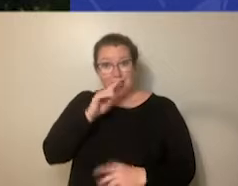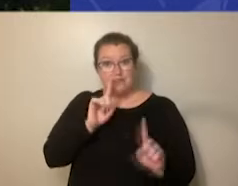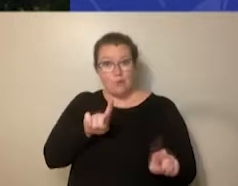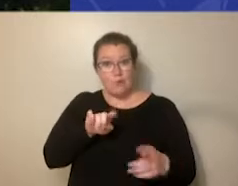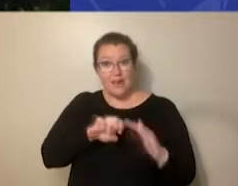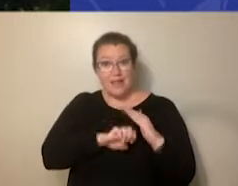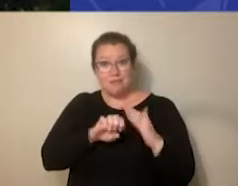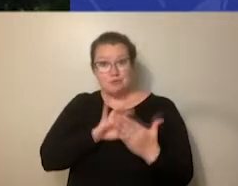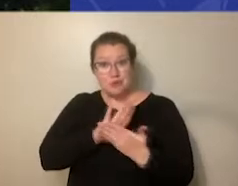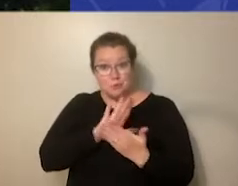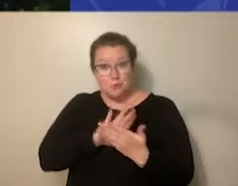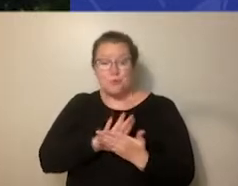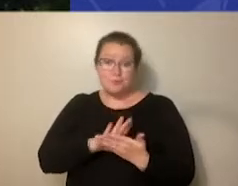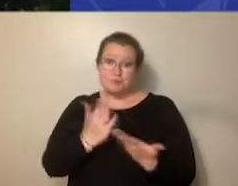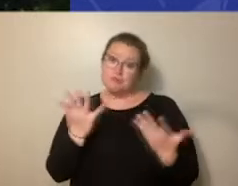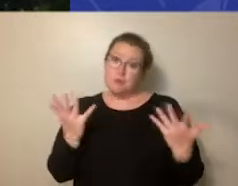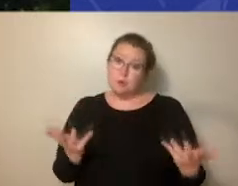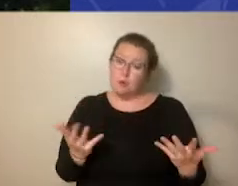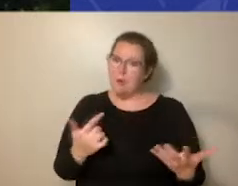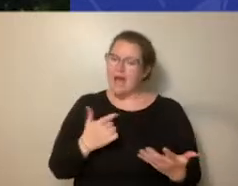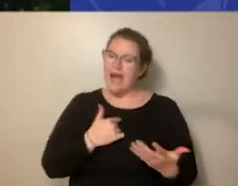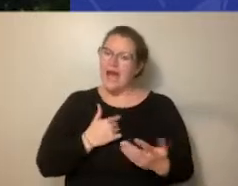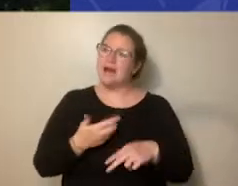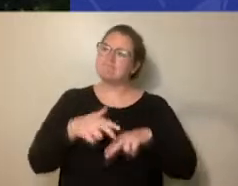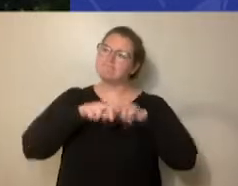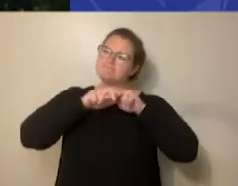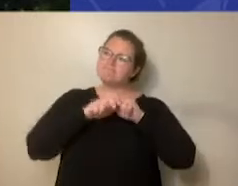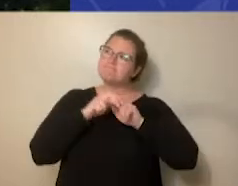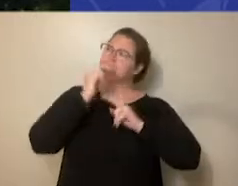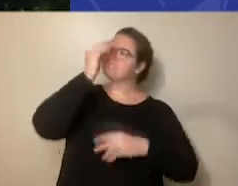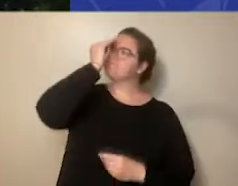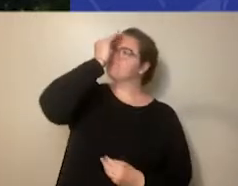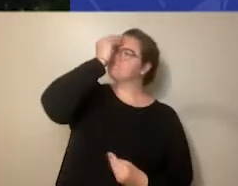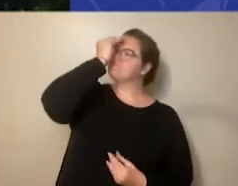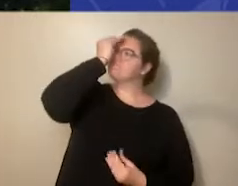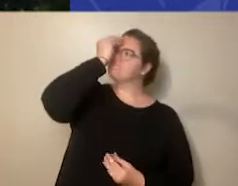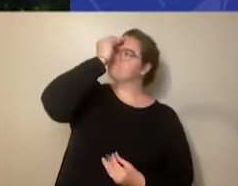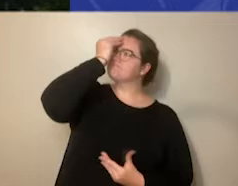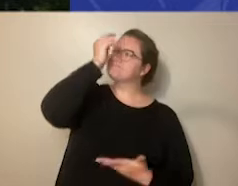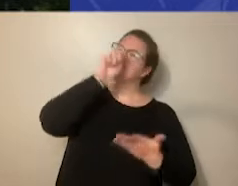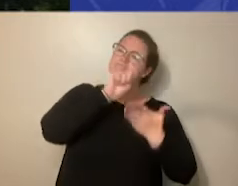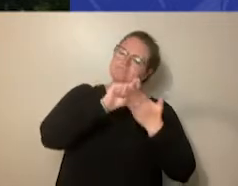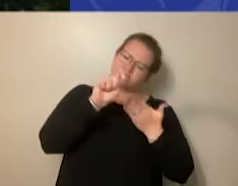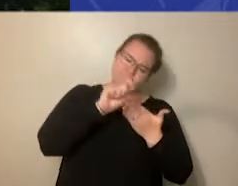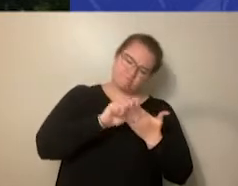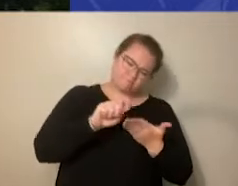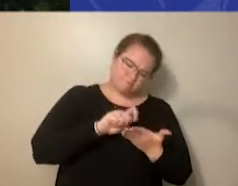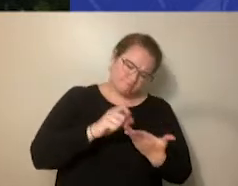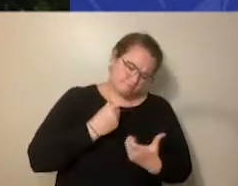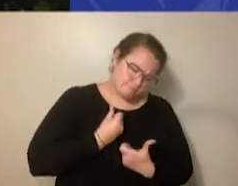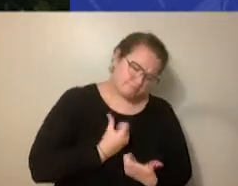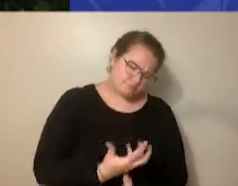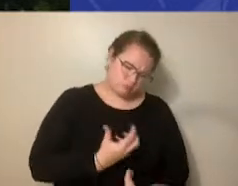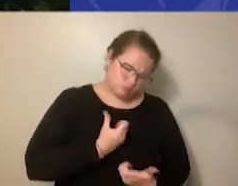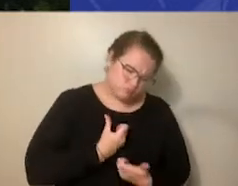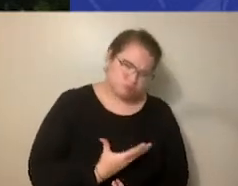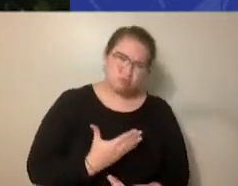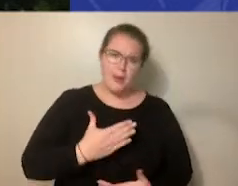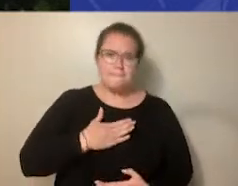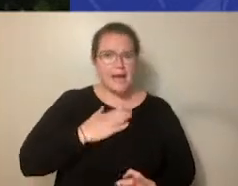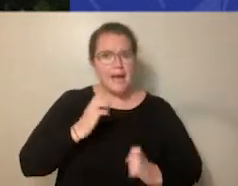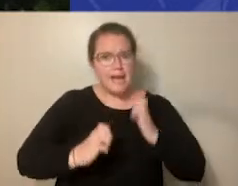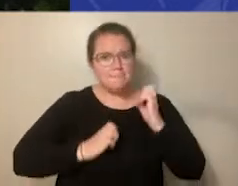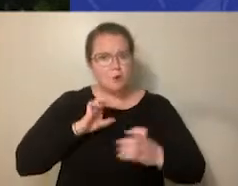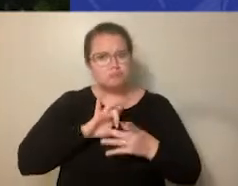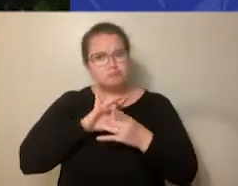school. And so as I began to sit down, I began to write down all the emotions that have come with